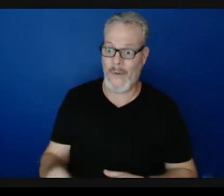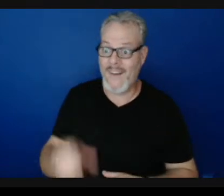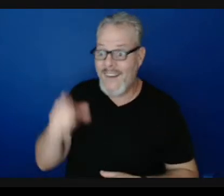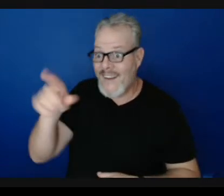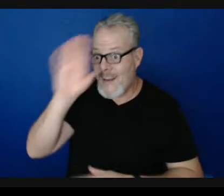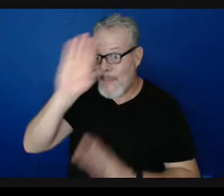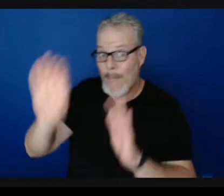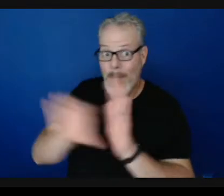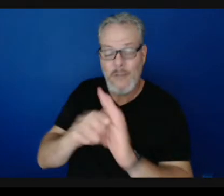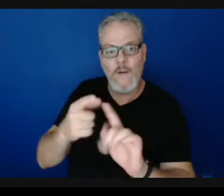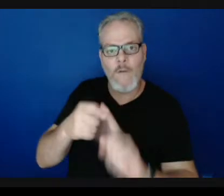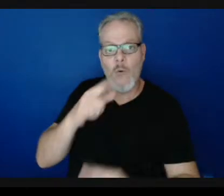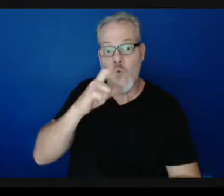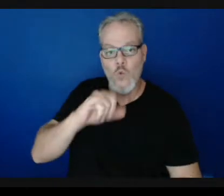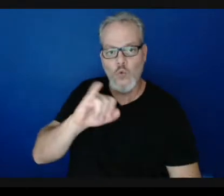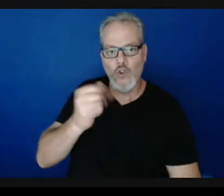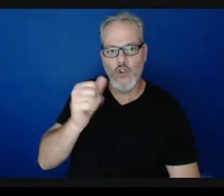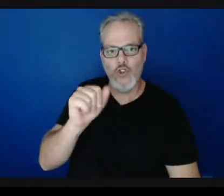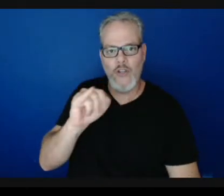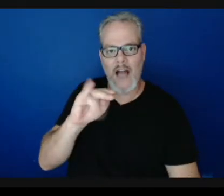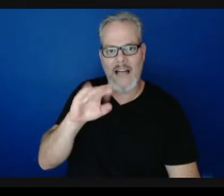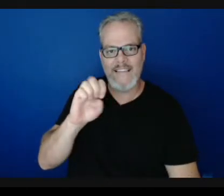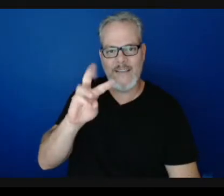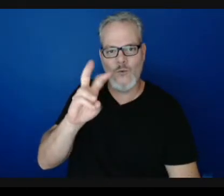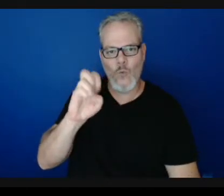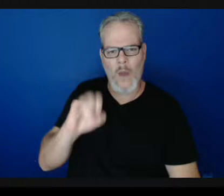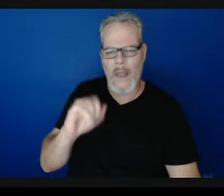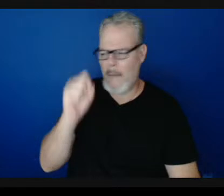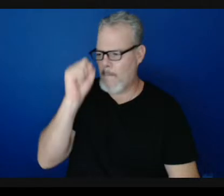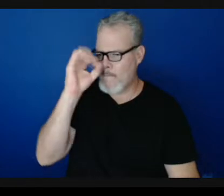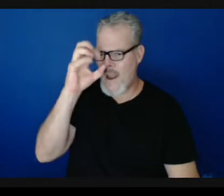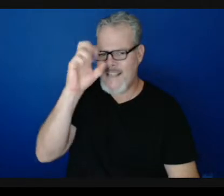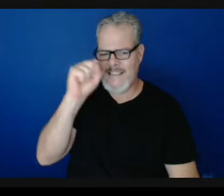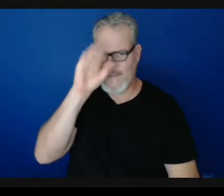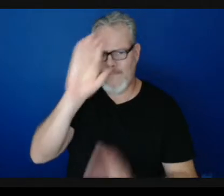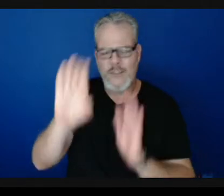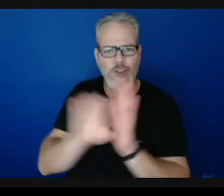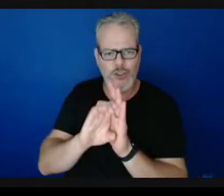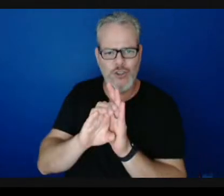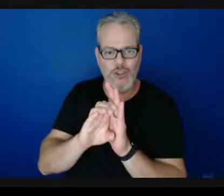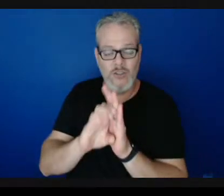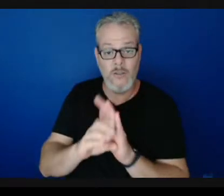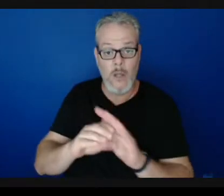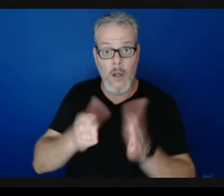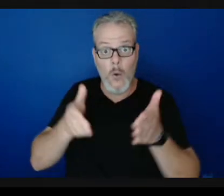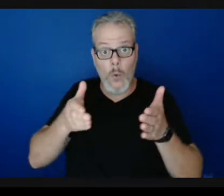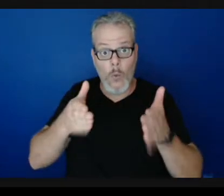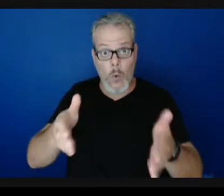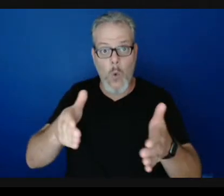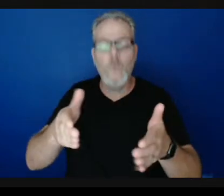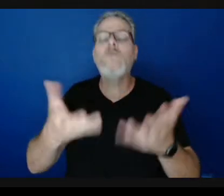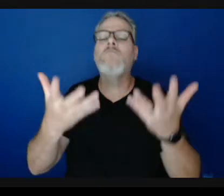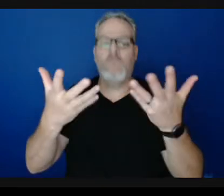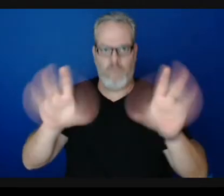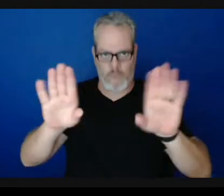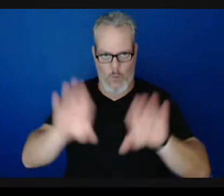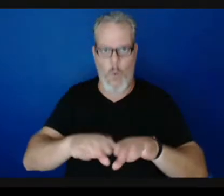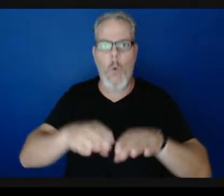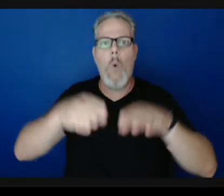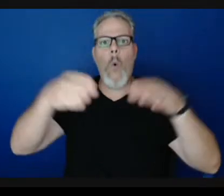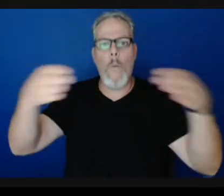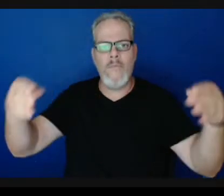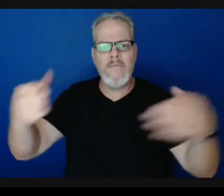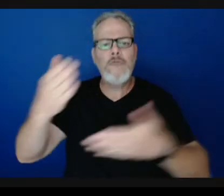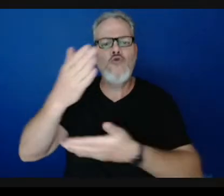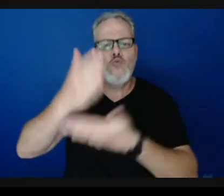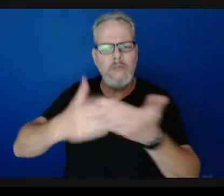some amazing photos. All the roads are open. They may have some cones. When Dane and I went up there on